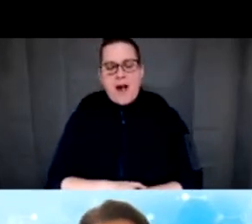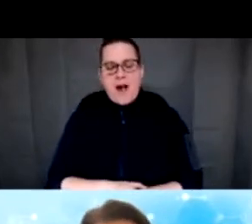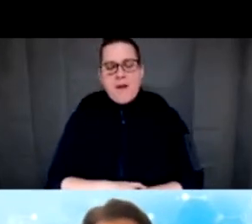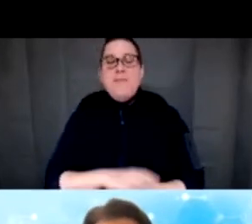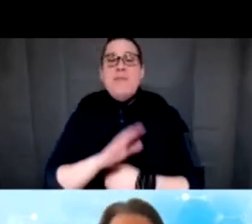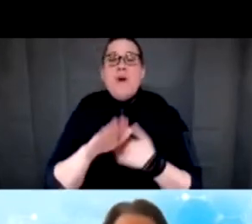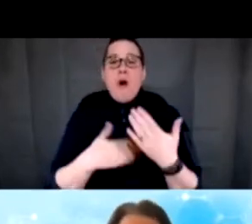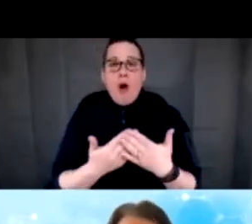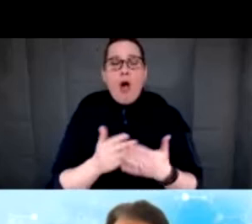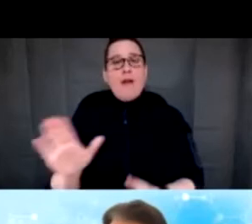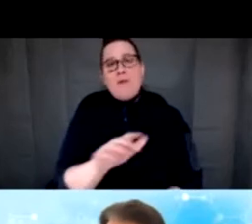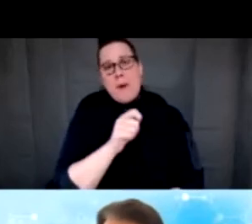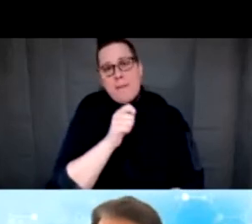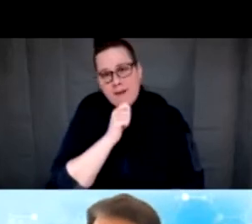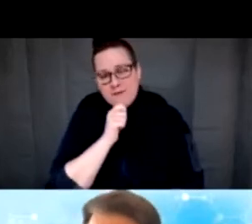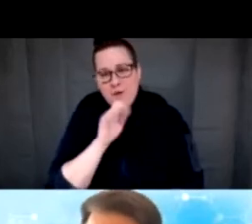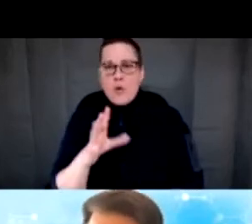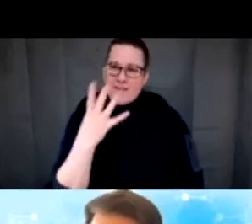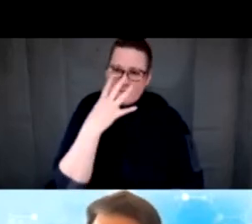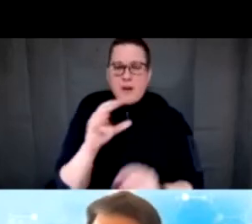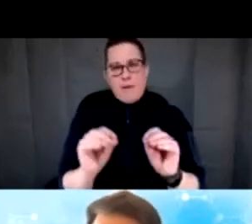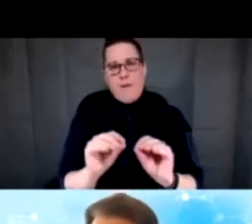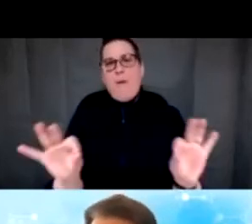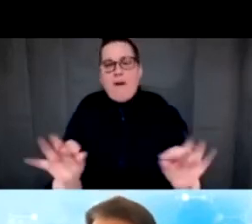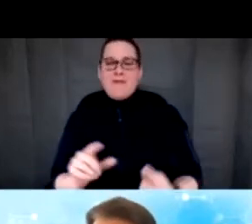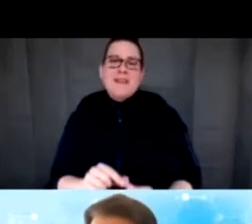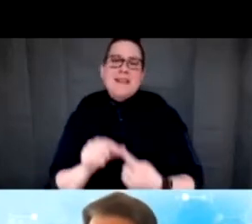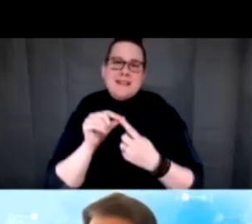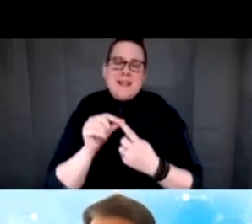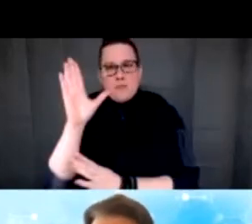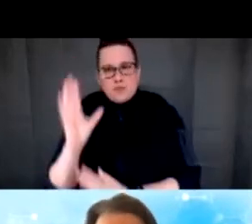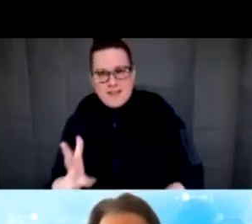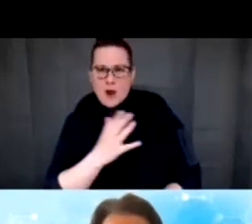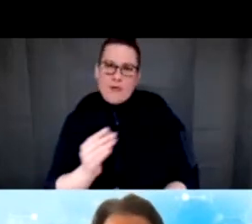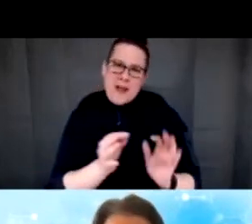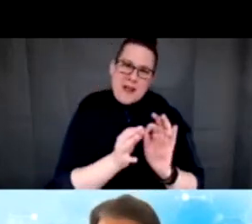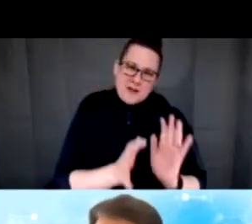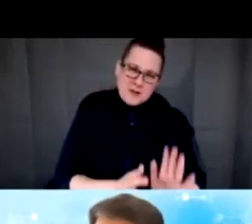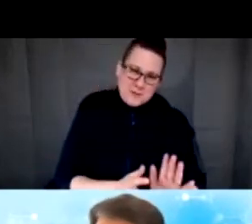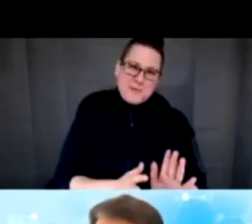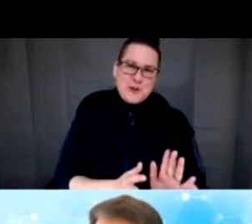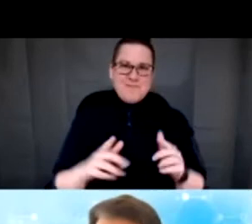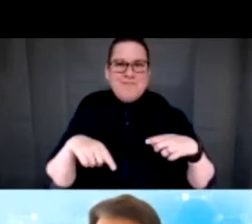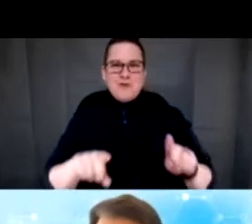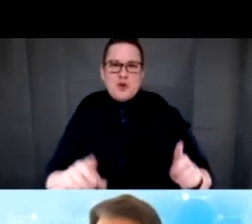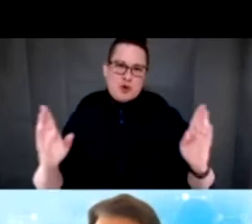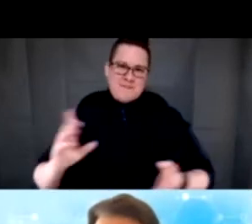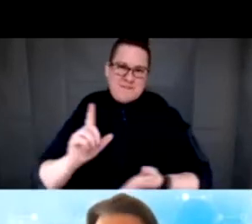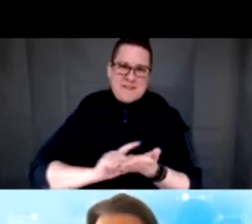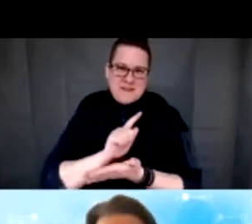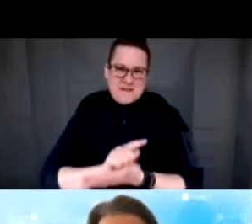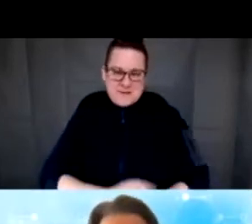all mics and cameras are going to be off, except for the presenters and the interpreters during the course of the session